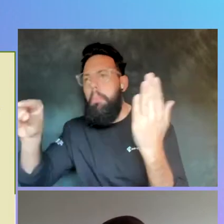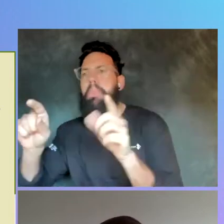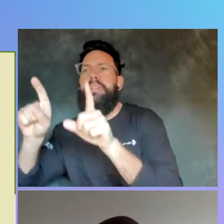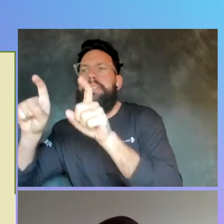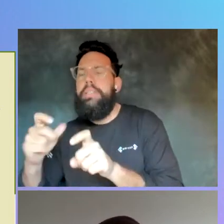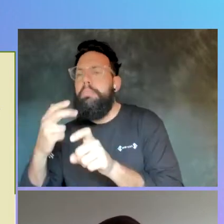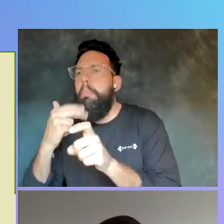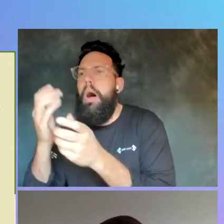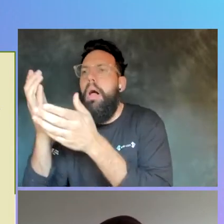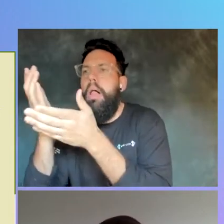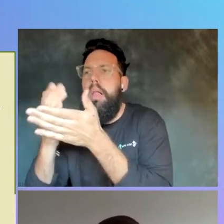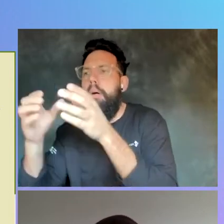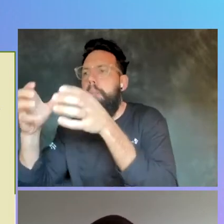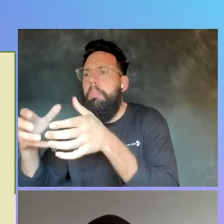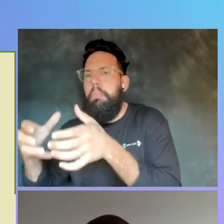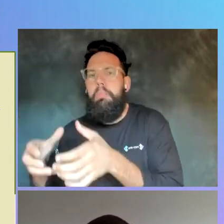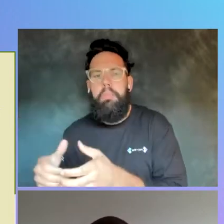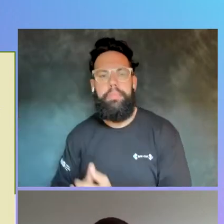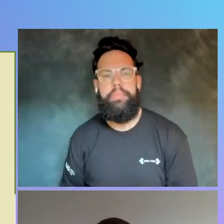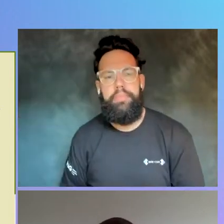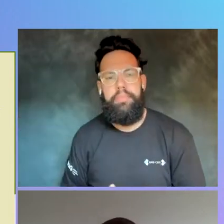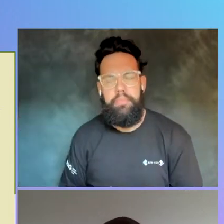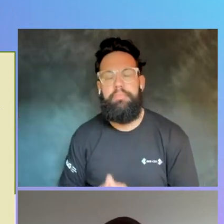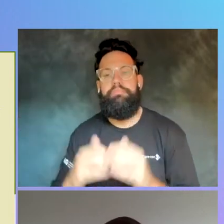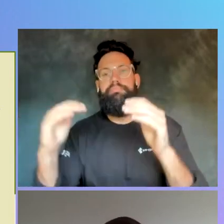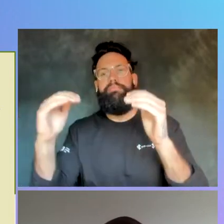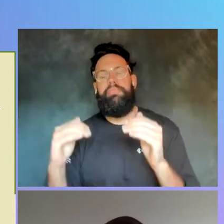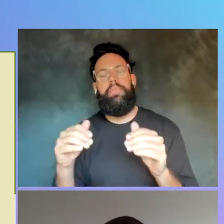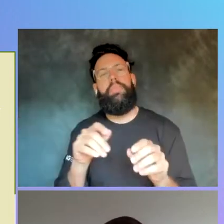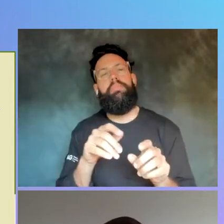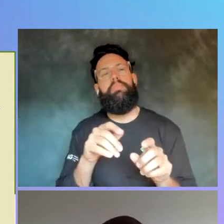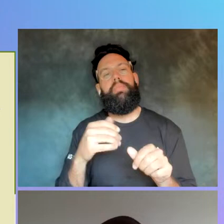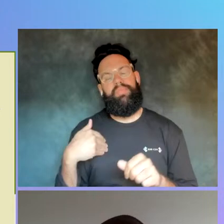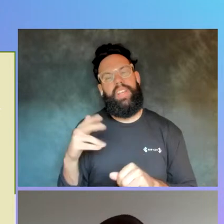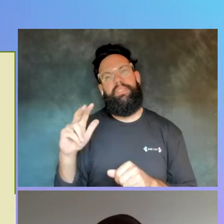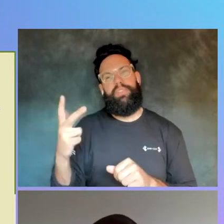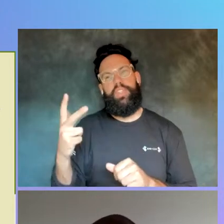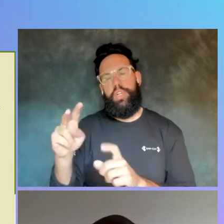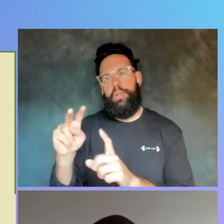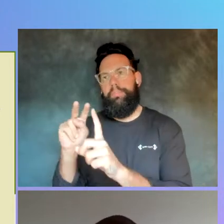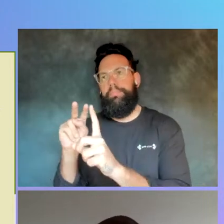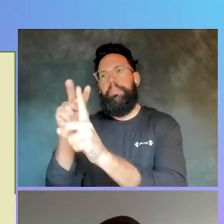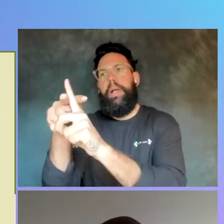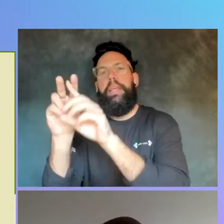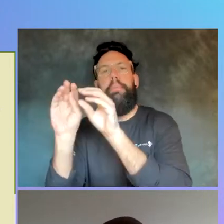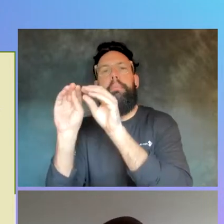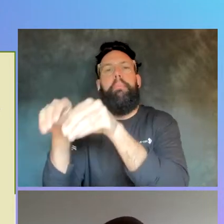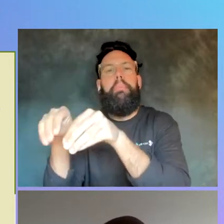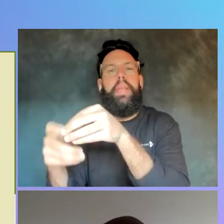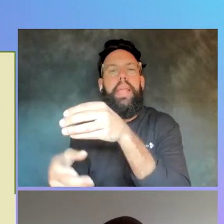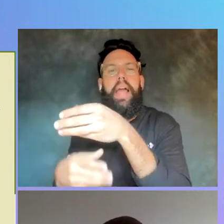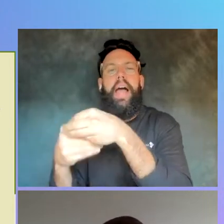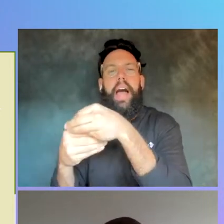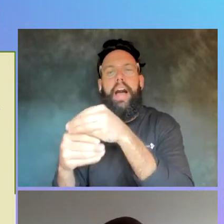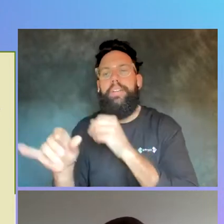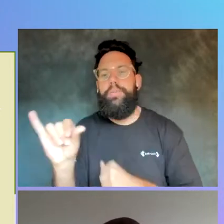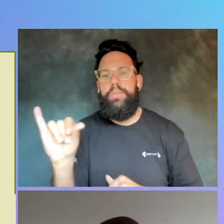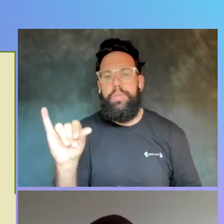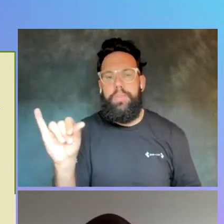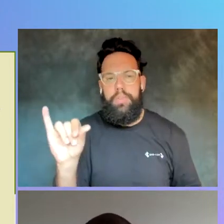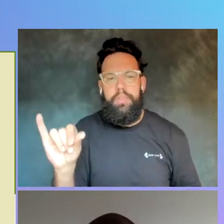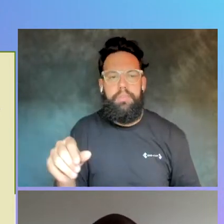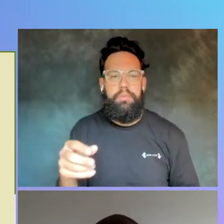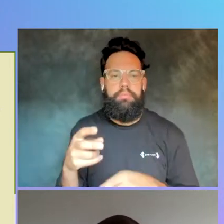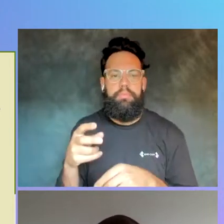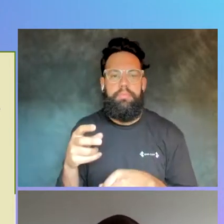Another tool to plug into this with the accessibility testing capabilities and with including the Axe Core